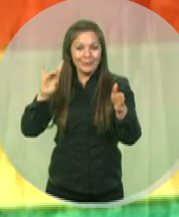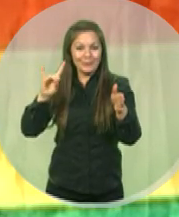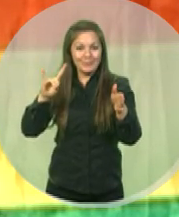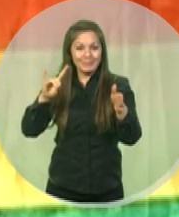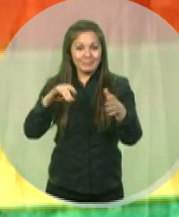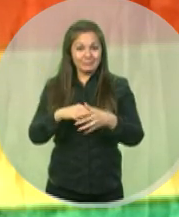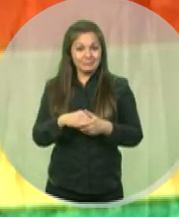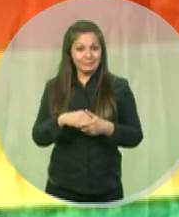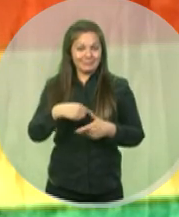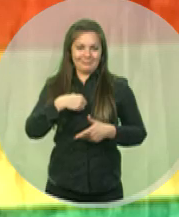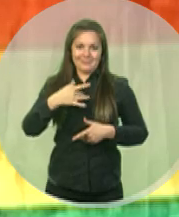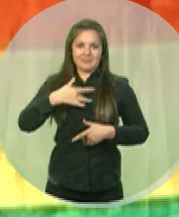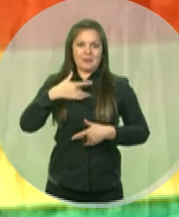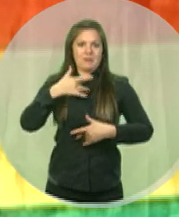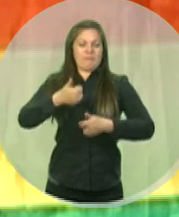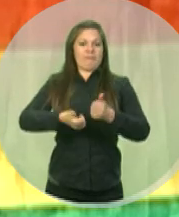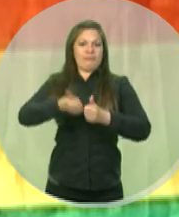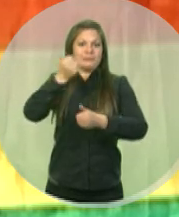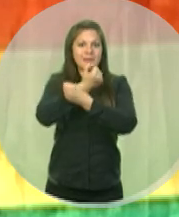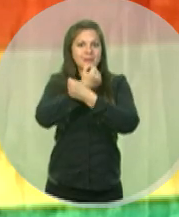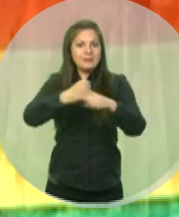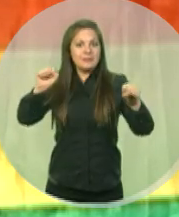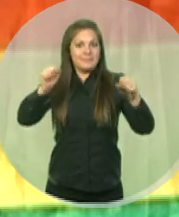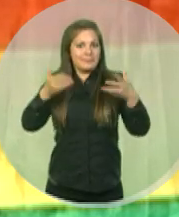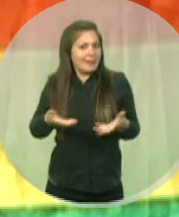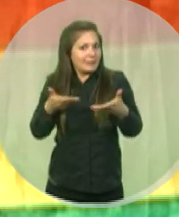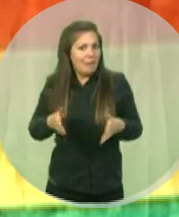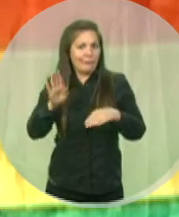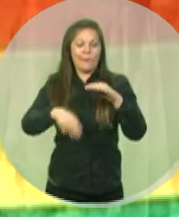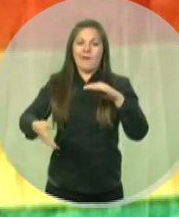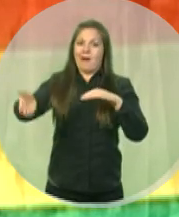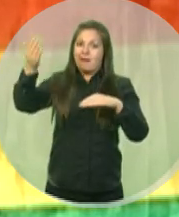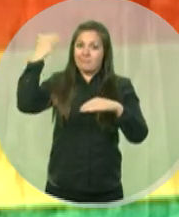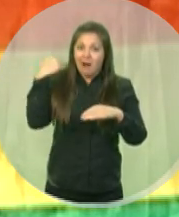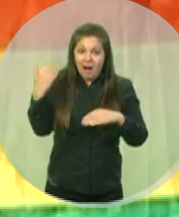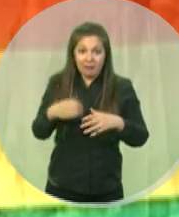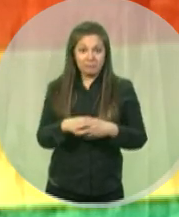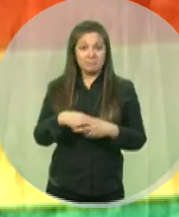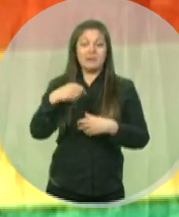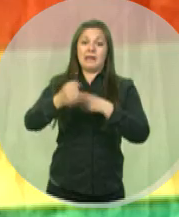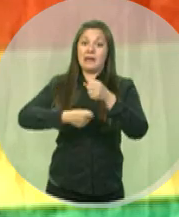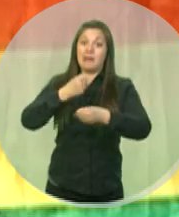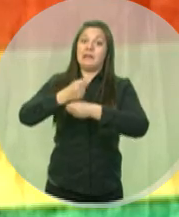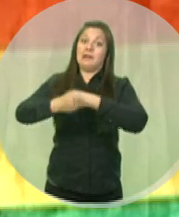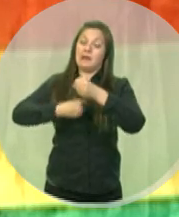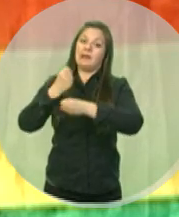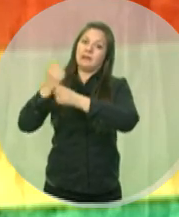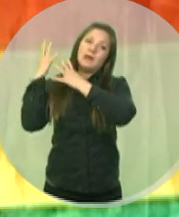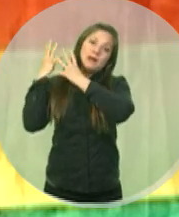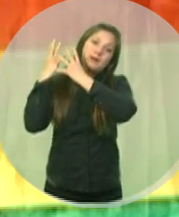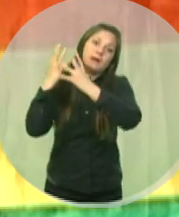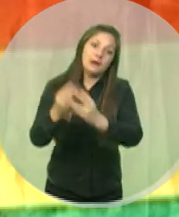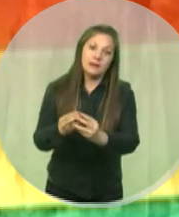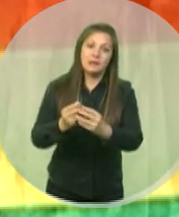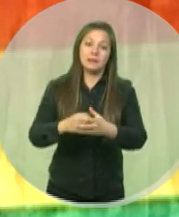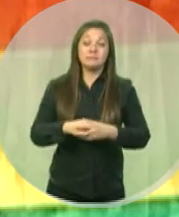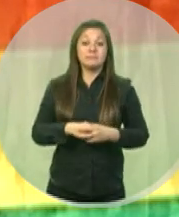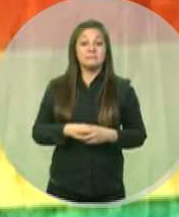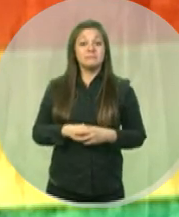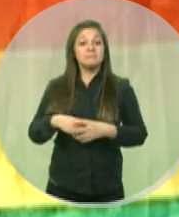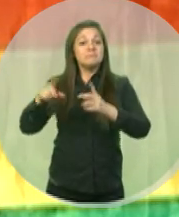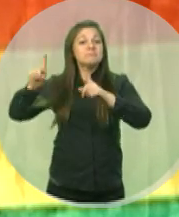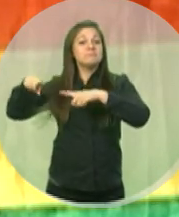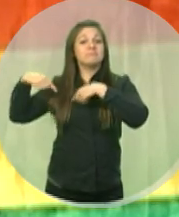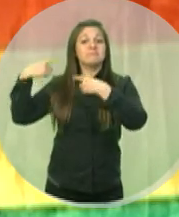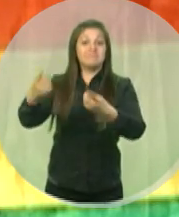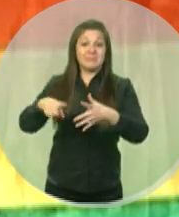And I feel more free today than I think I have it in so many years.